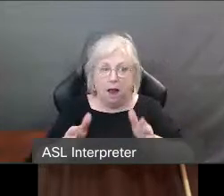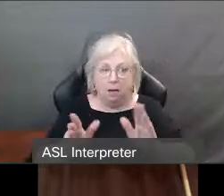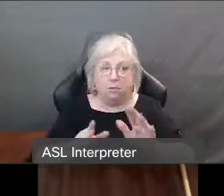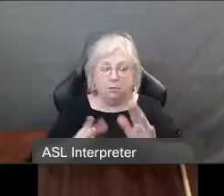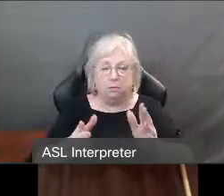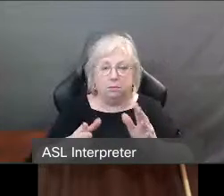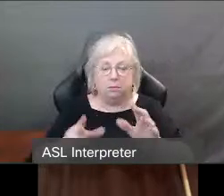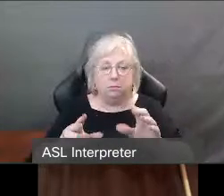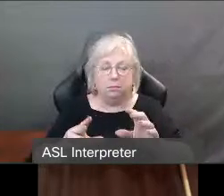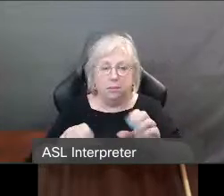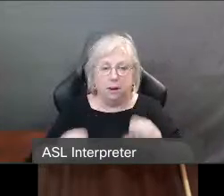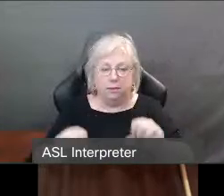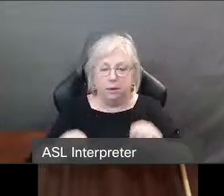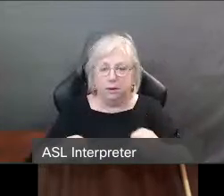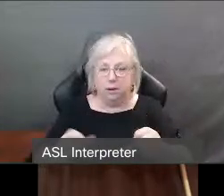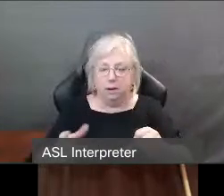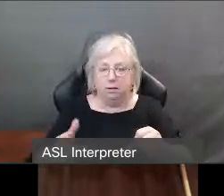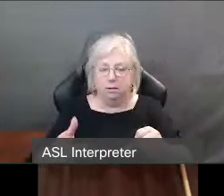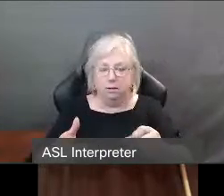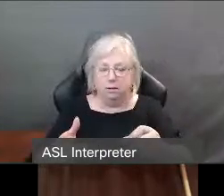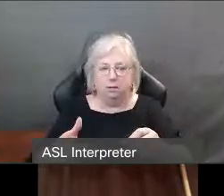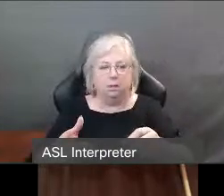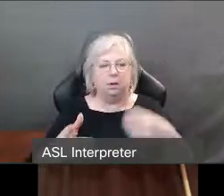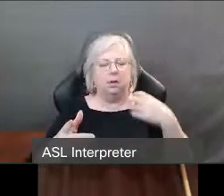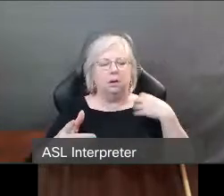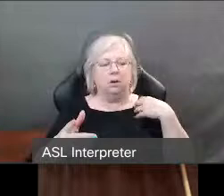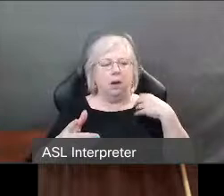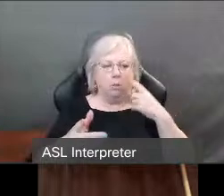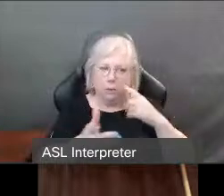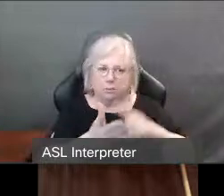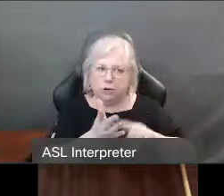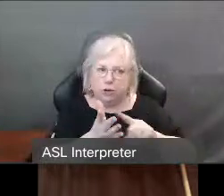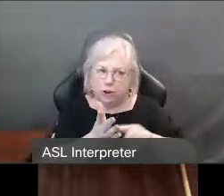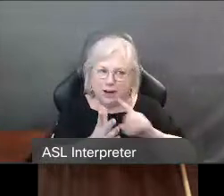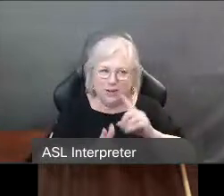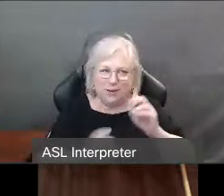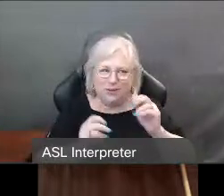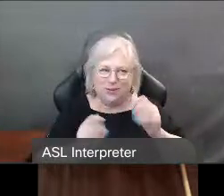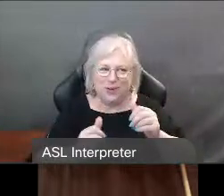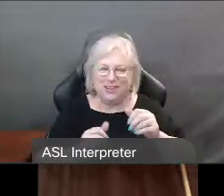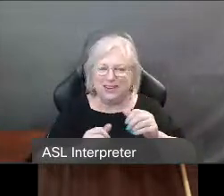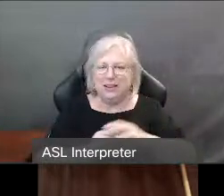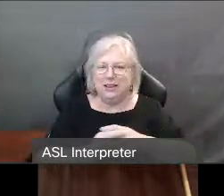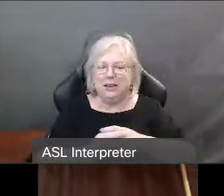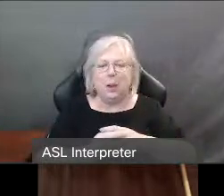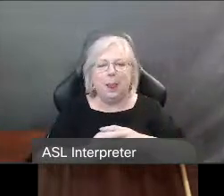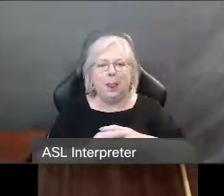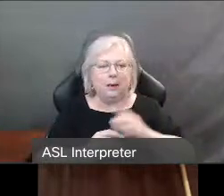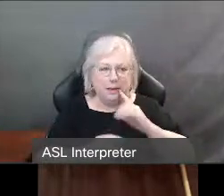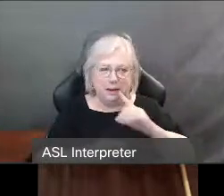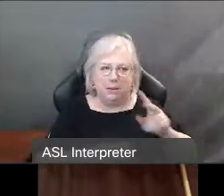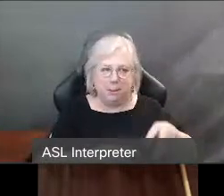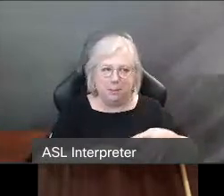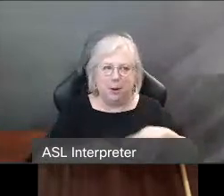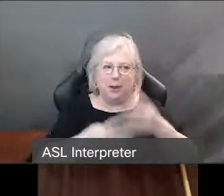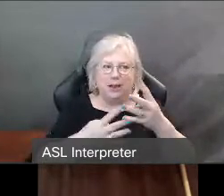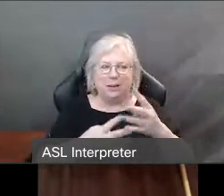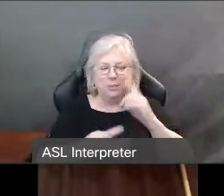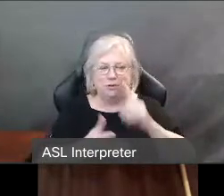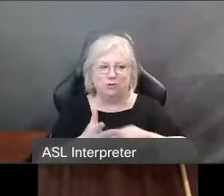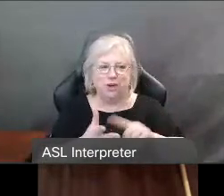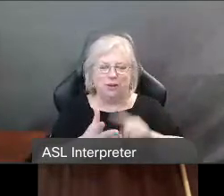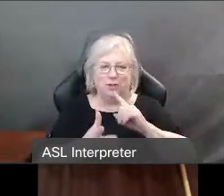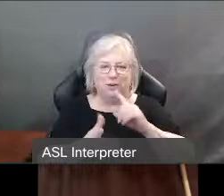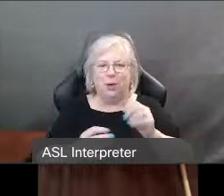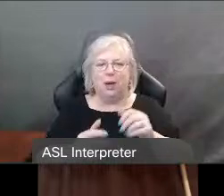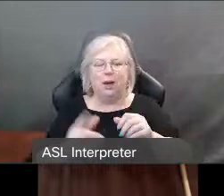practice, Jamie? Pull that up real quick. Mr. Barry, What's that? let me pull that up real quick. I can't Okay. remember if it was